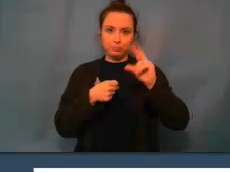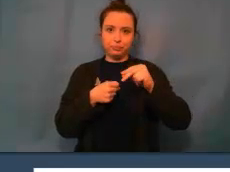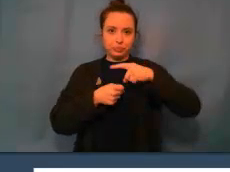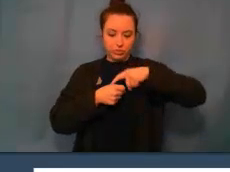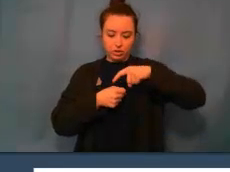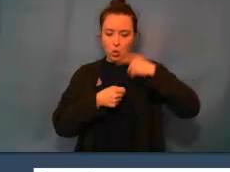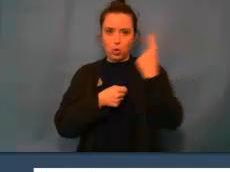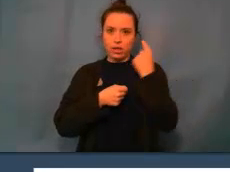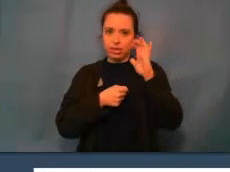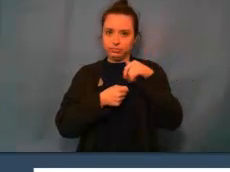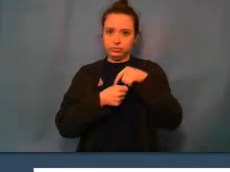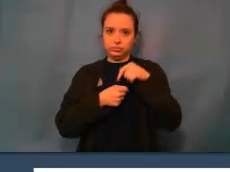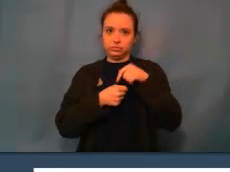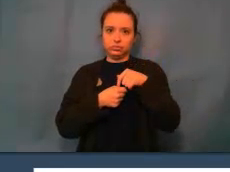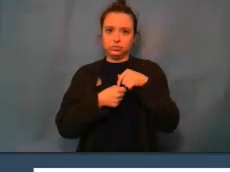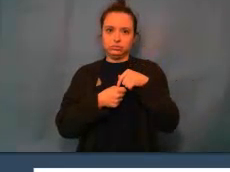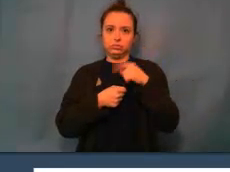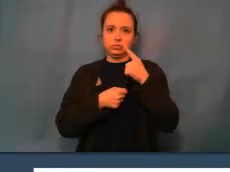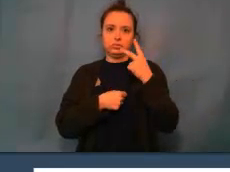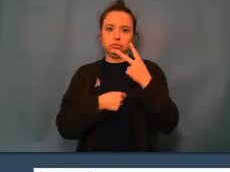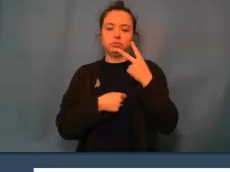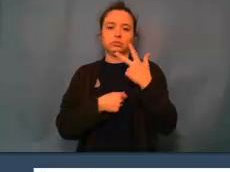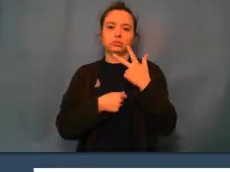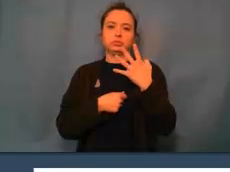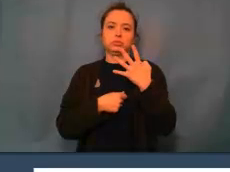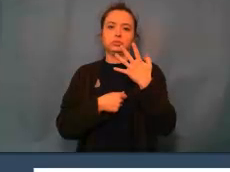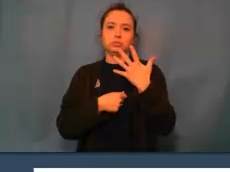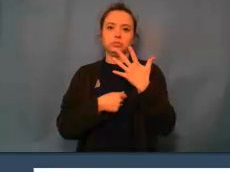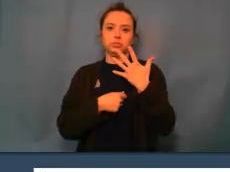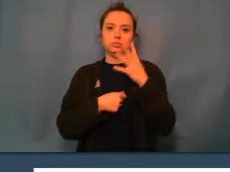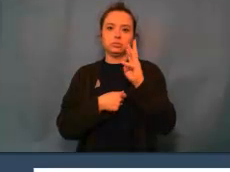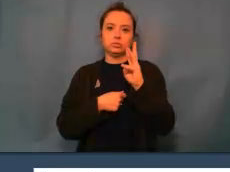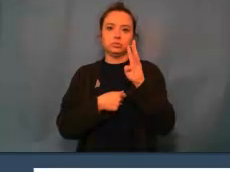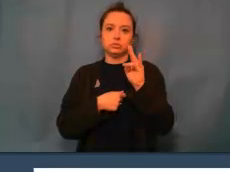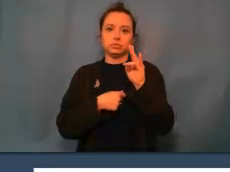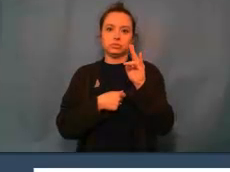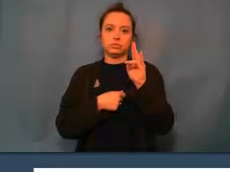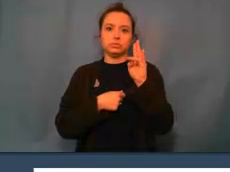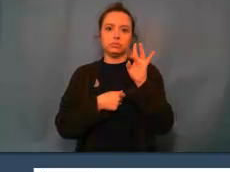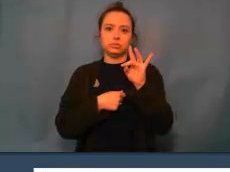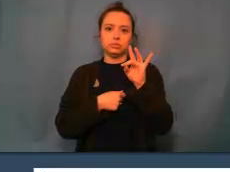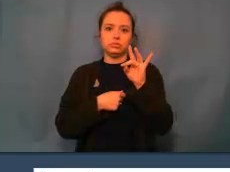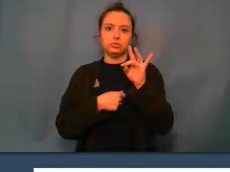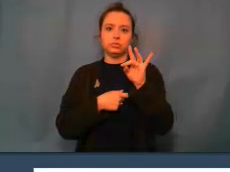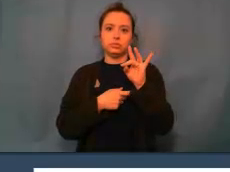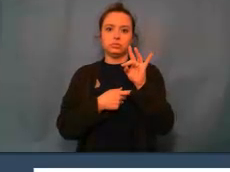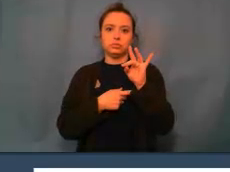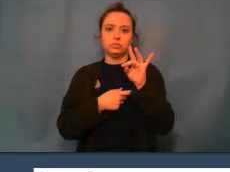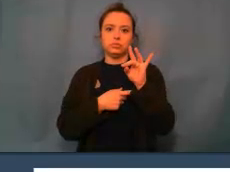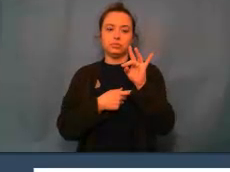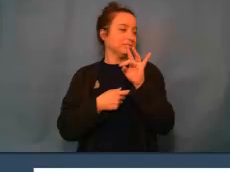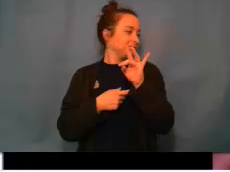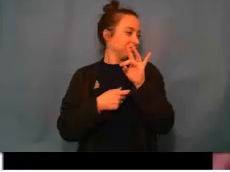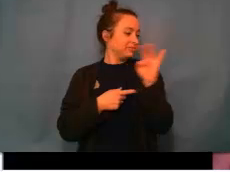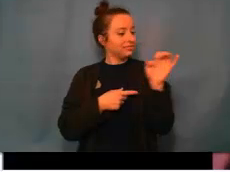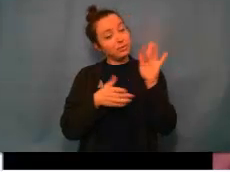you'll be confused. Just count the top. 1, 2, 3, 4, 5, 6, 7, 8. So I'm going to